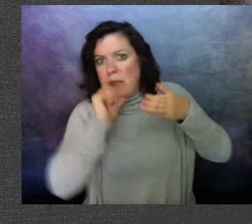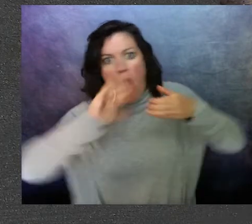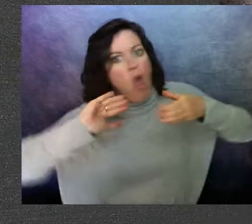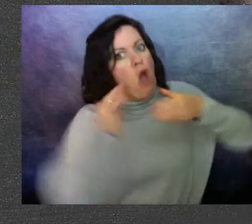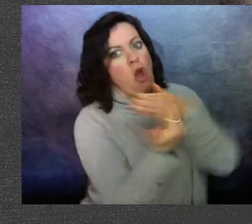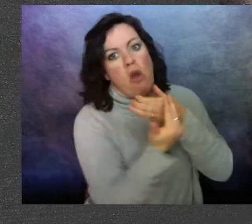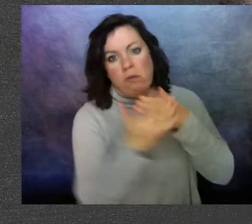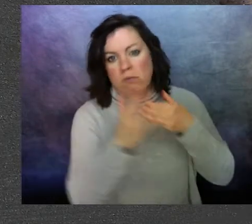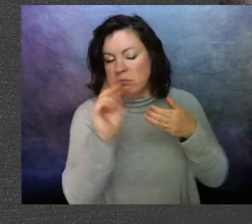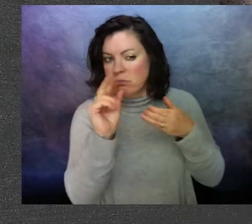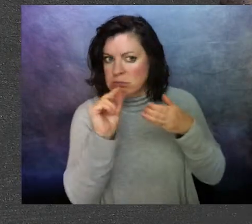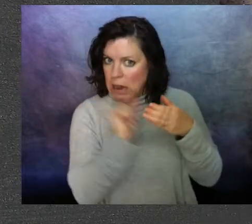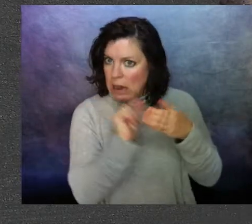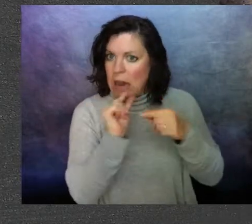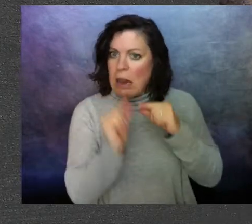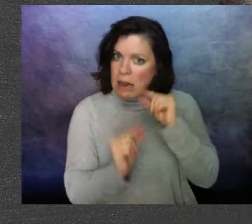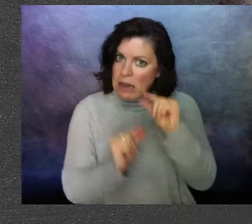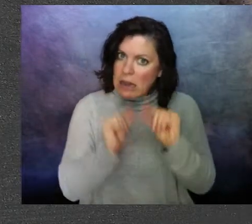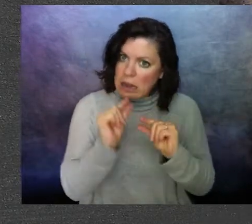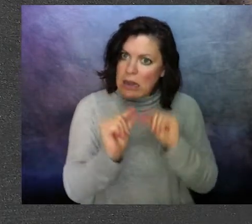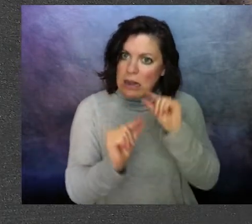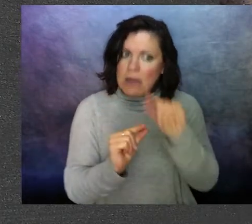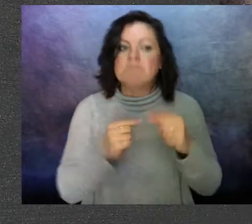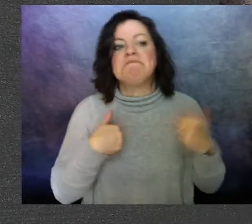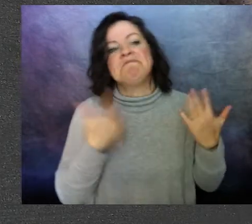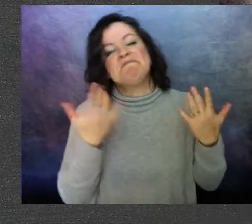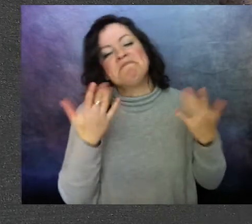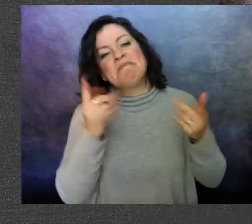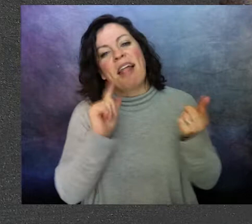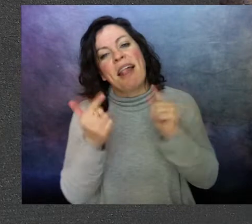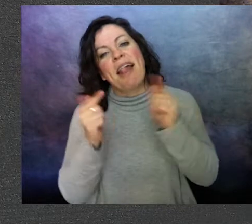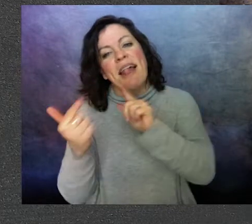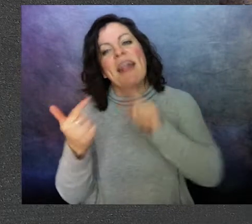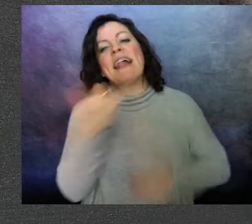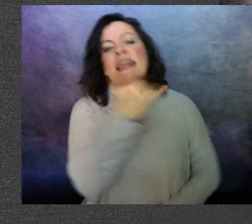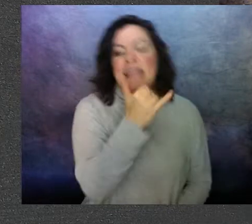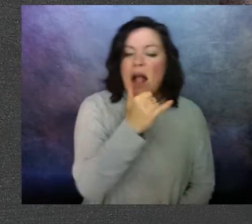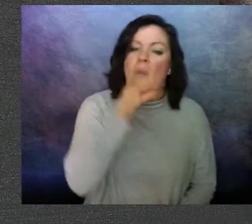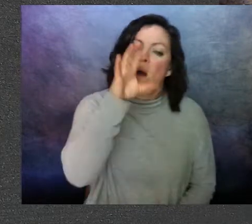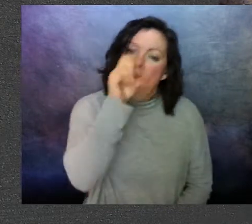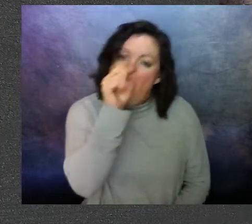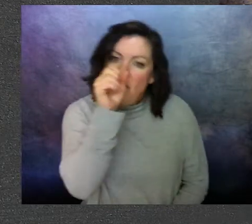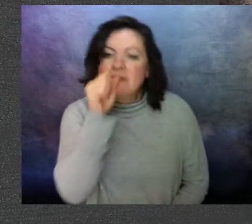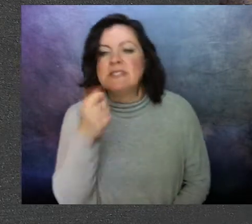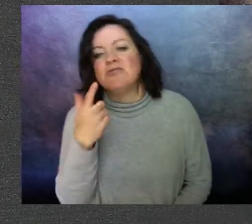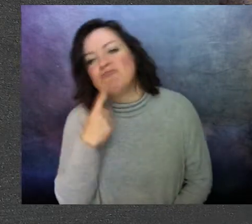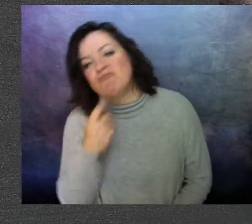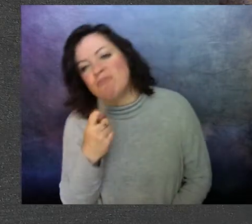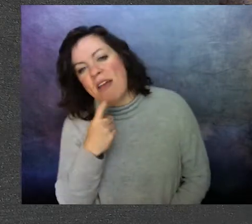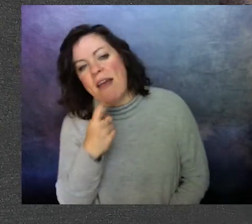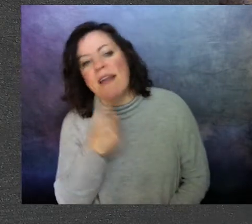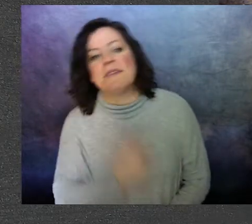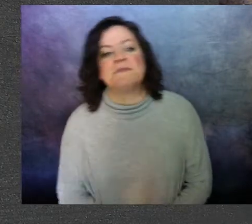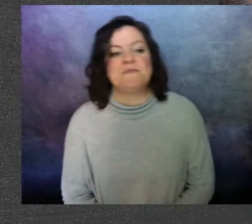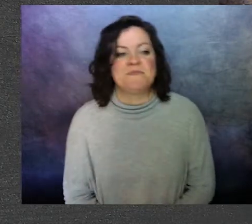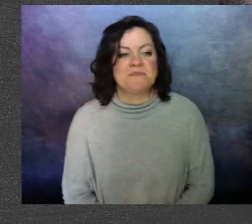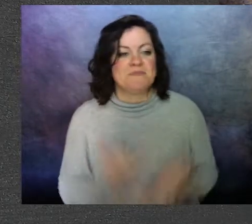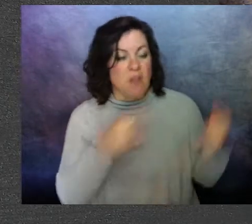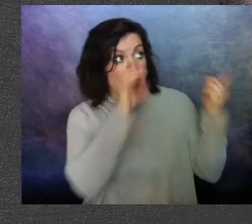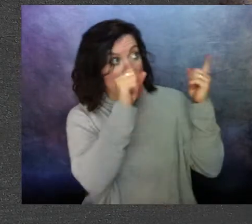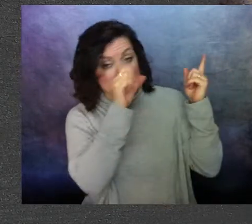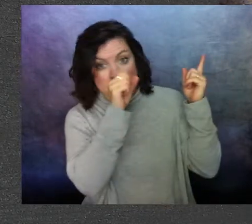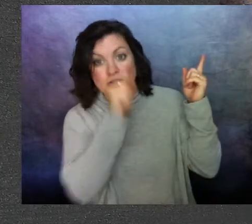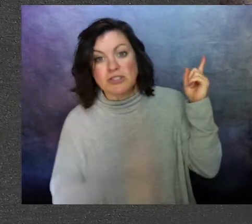Put another orange there, and another, and I'll put a yellow one down there. So put another orange one on there.